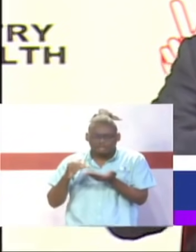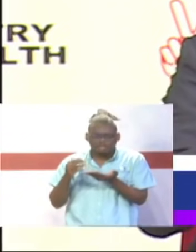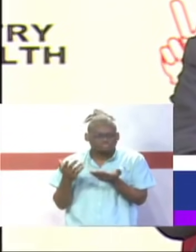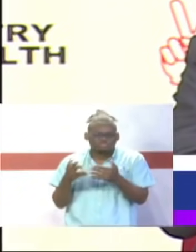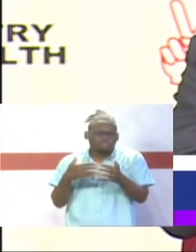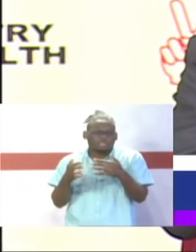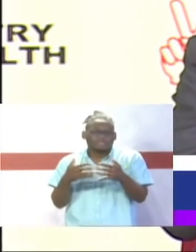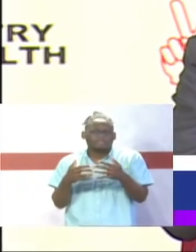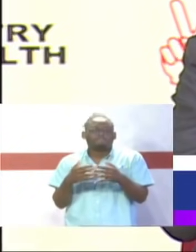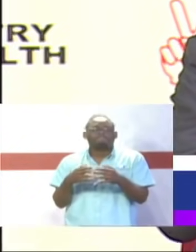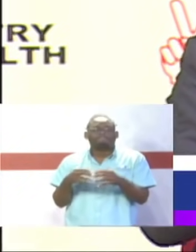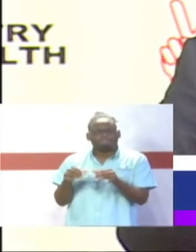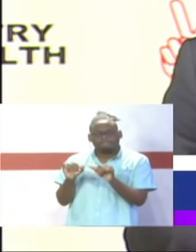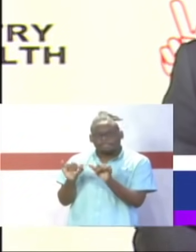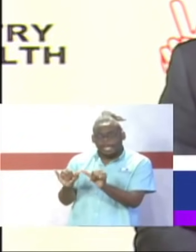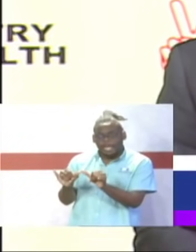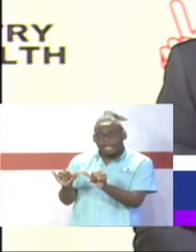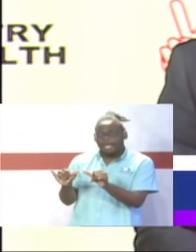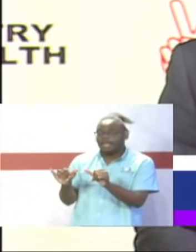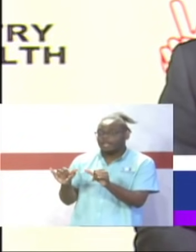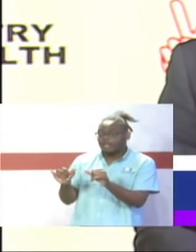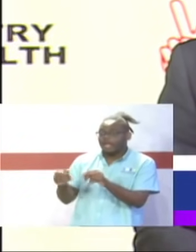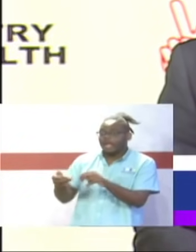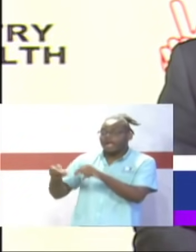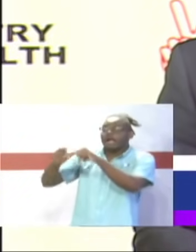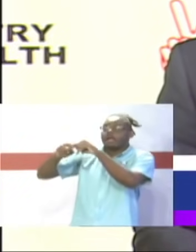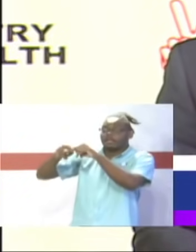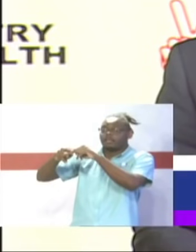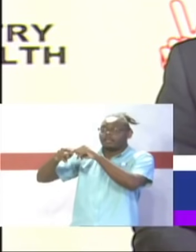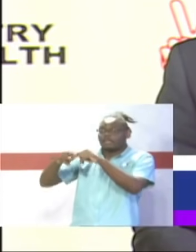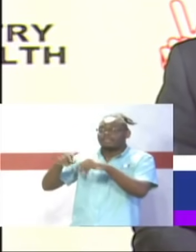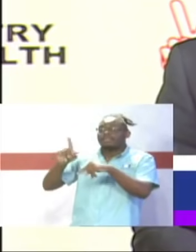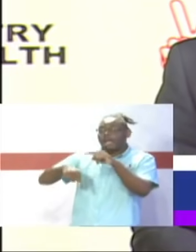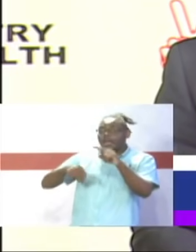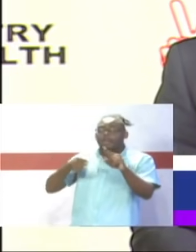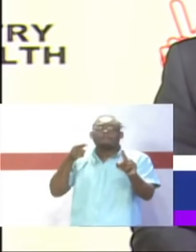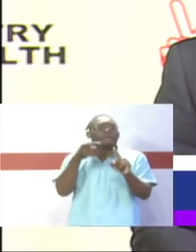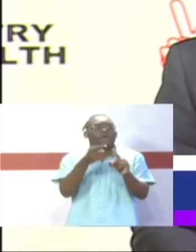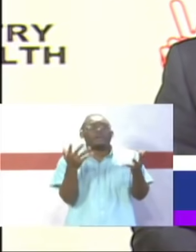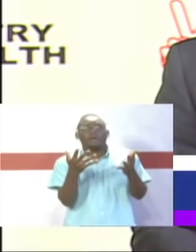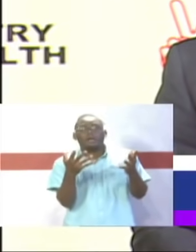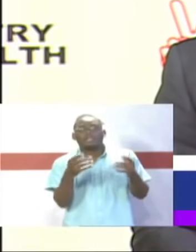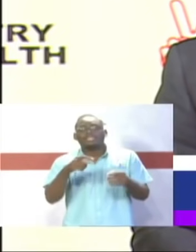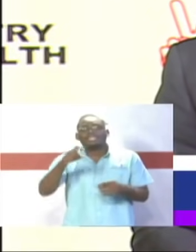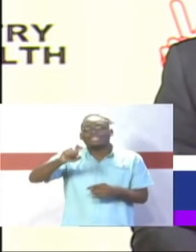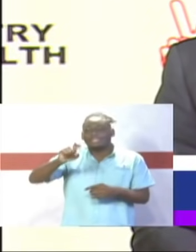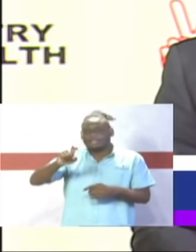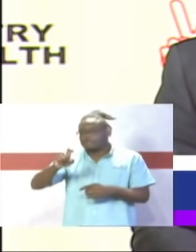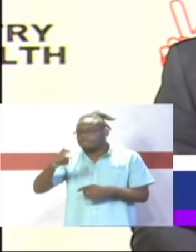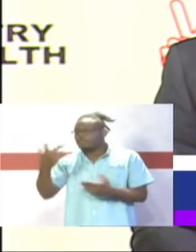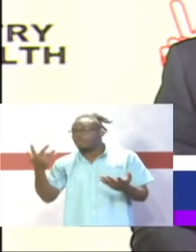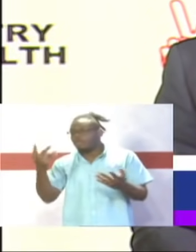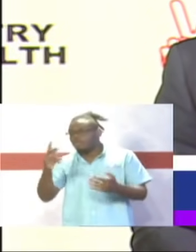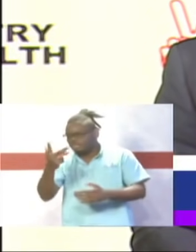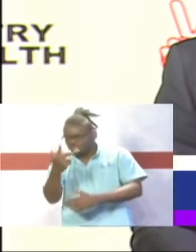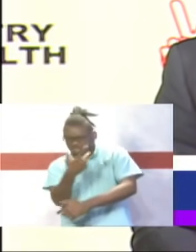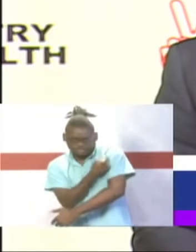that additional primary dose. Right? Now, in terms of persons who are on treatment, and this would be a very small number,